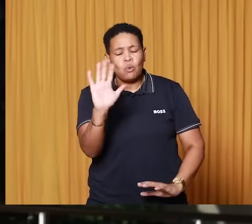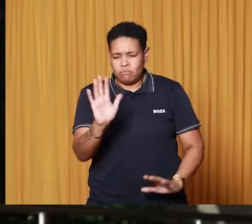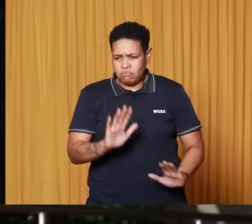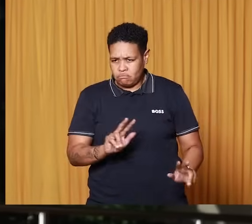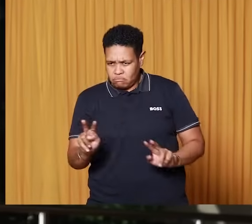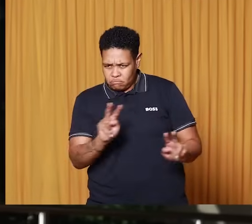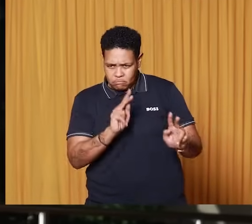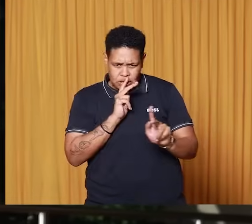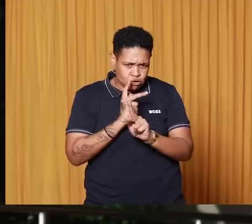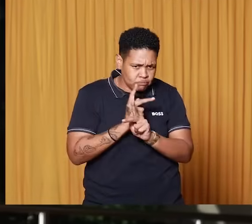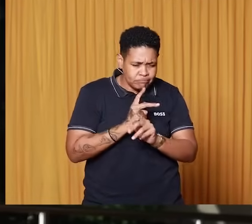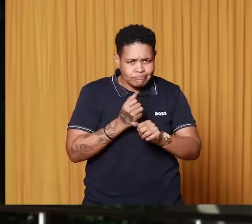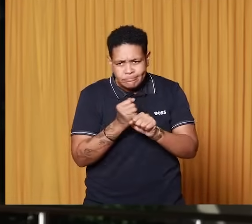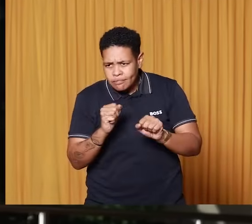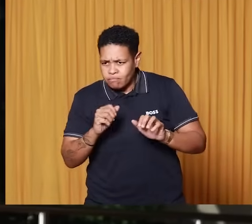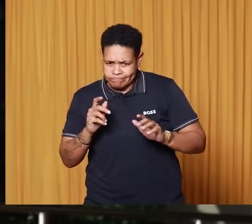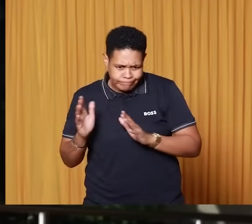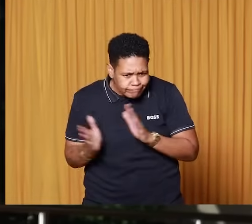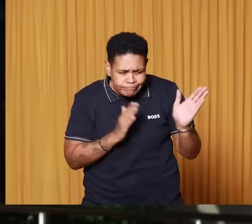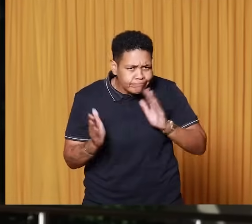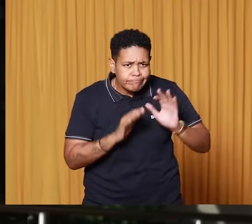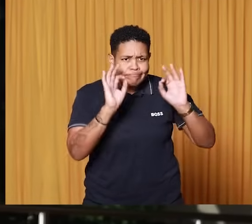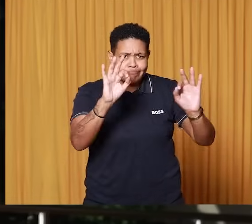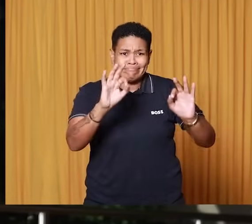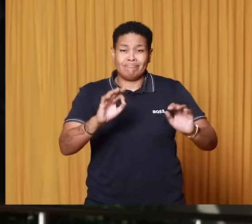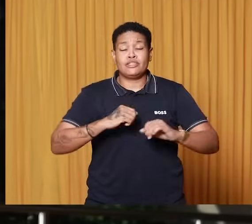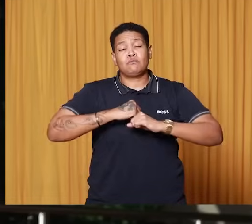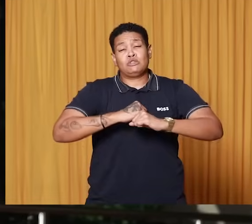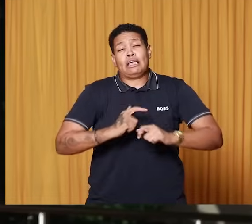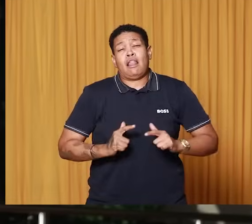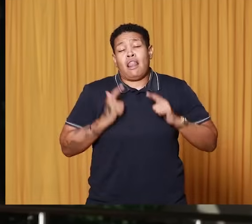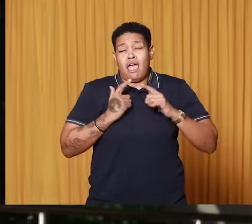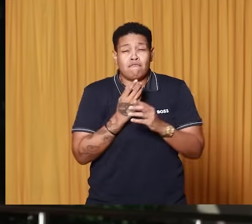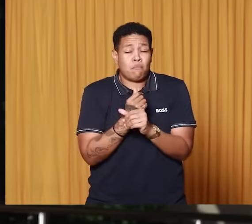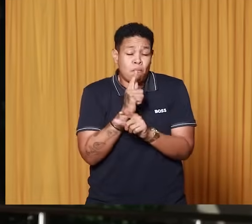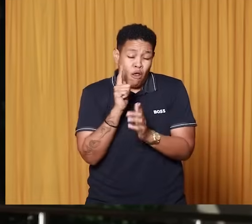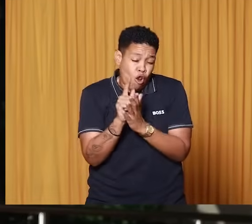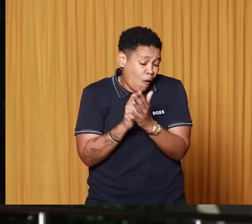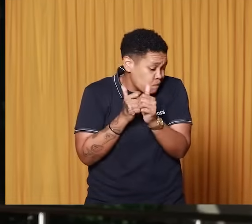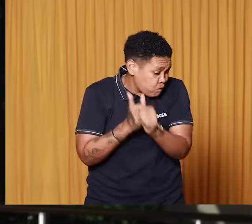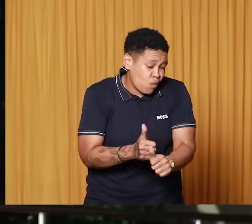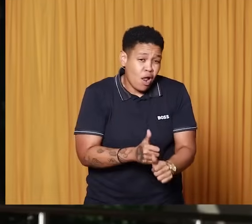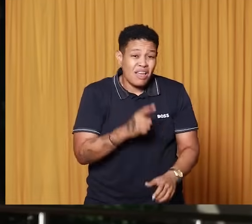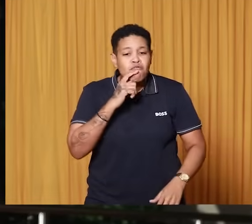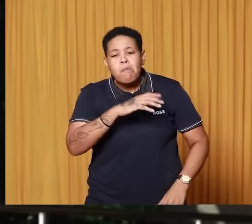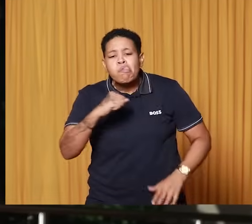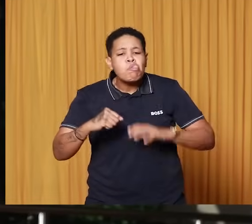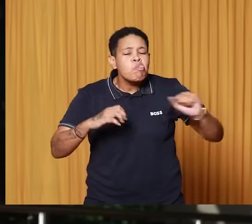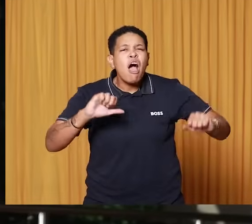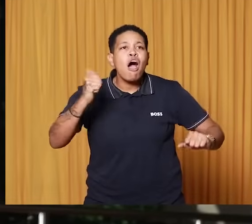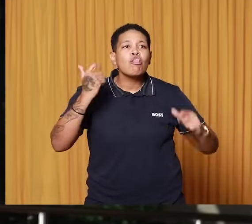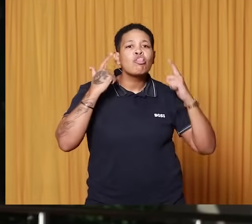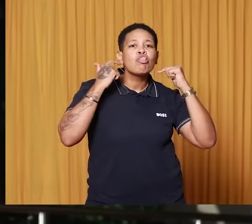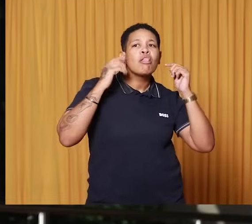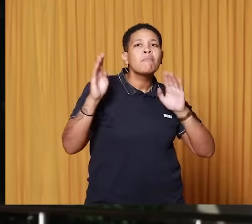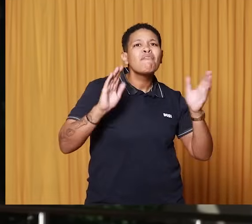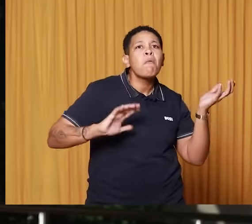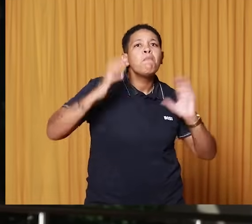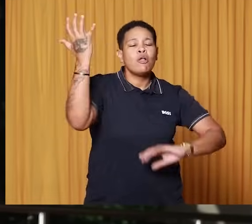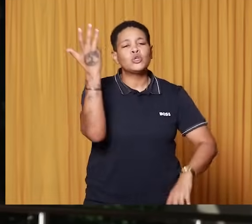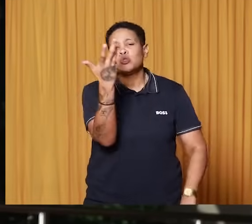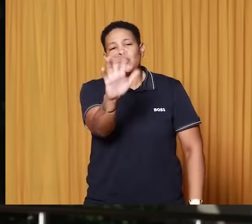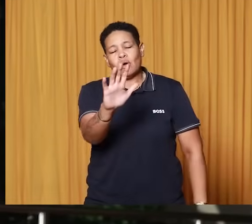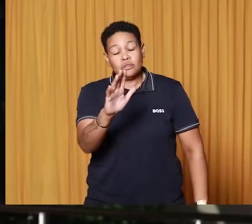hurricane. We will take all steps under the law to protect life and property from looting and other antisocial behavior. We urge